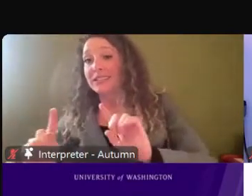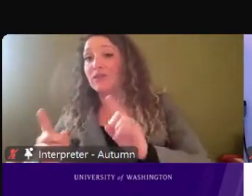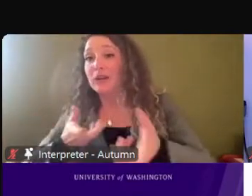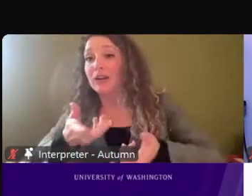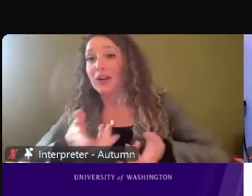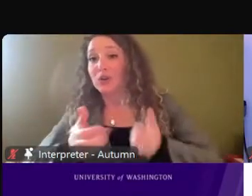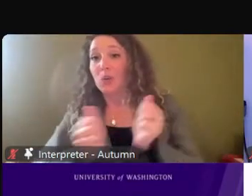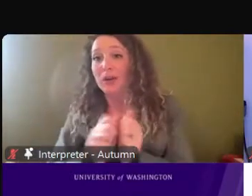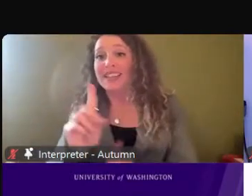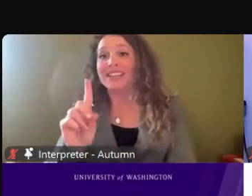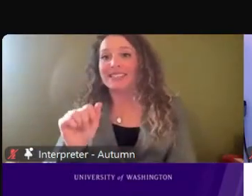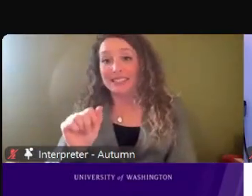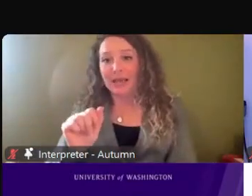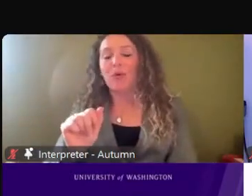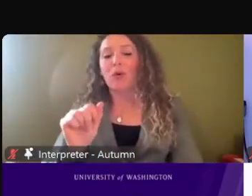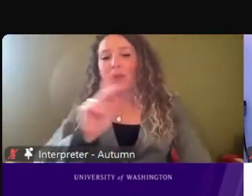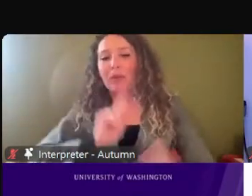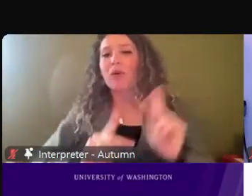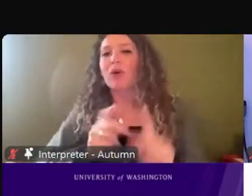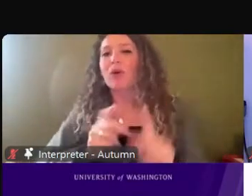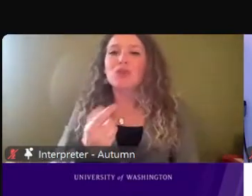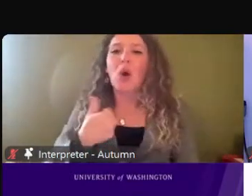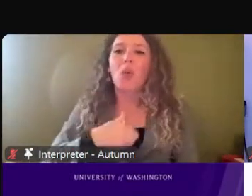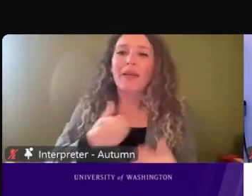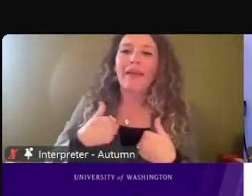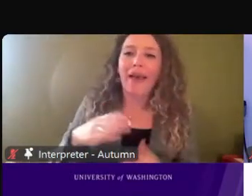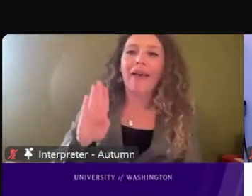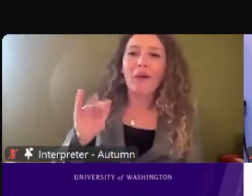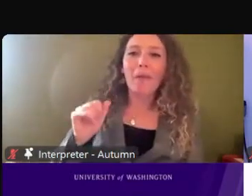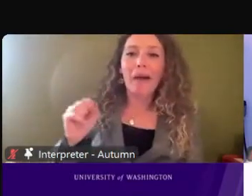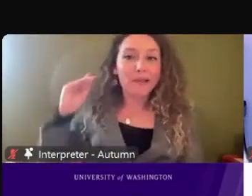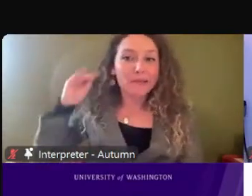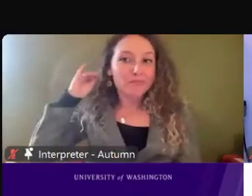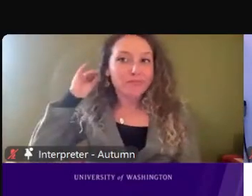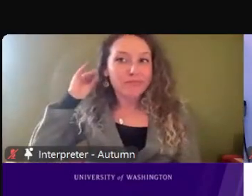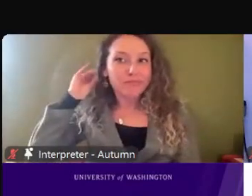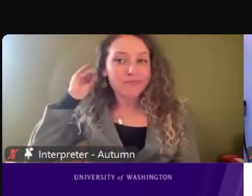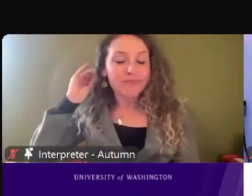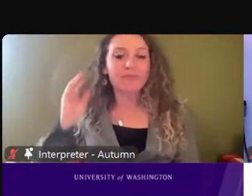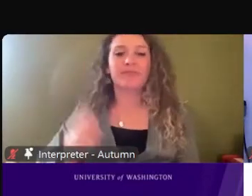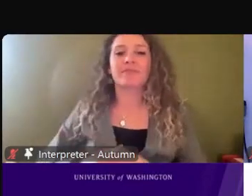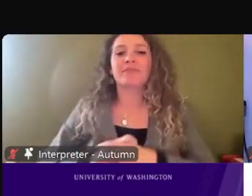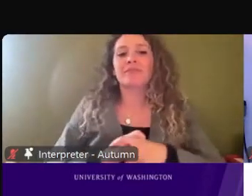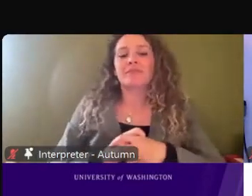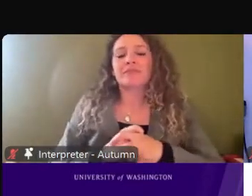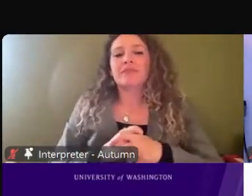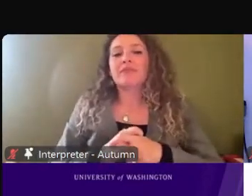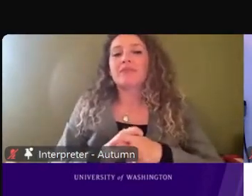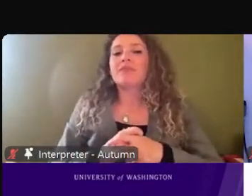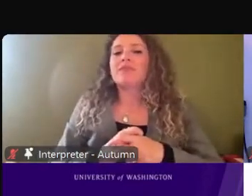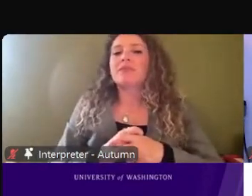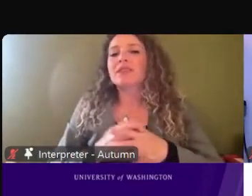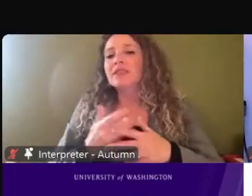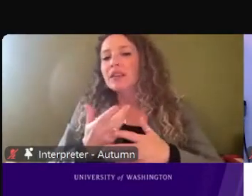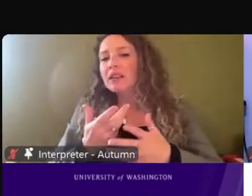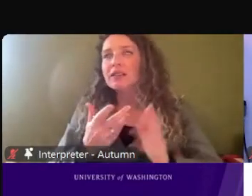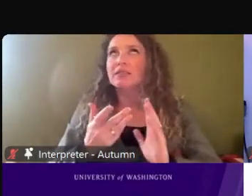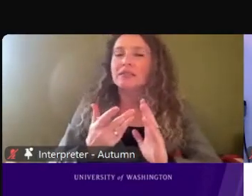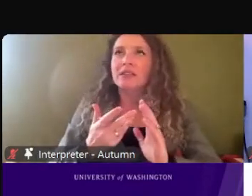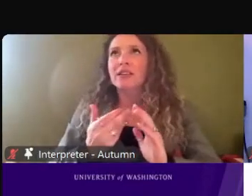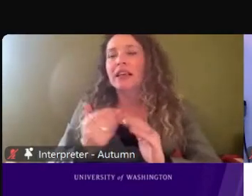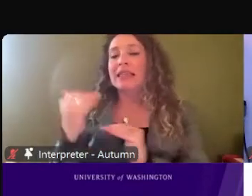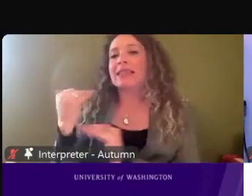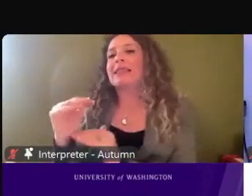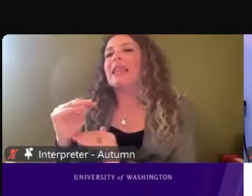impact of this implicit disability bias. Overall, however, there are fewer ways to measure implicit